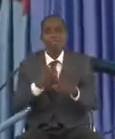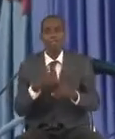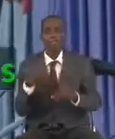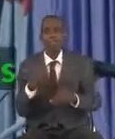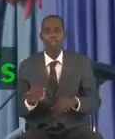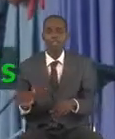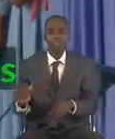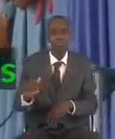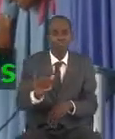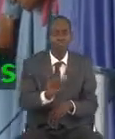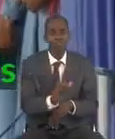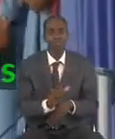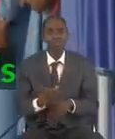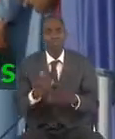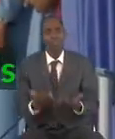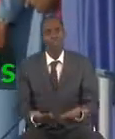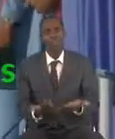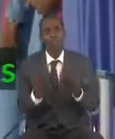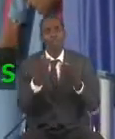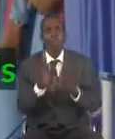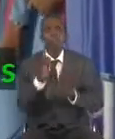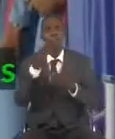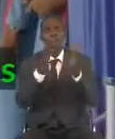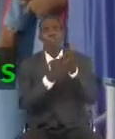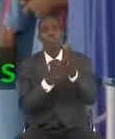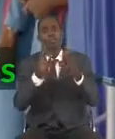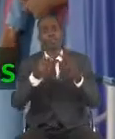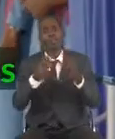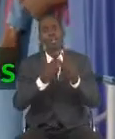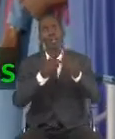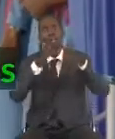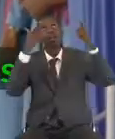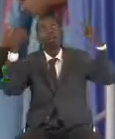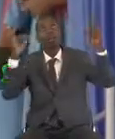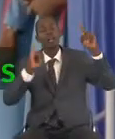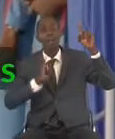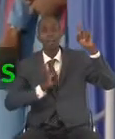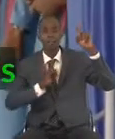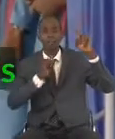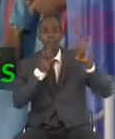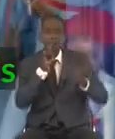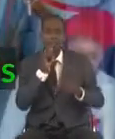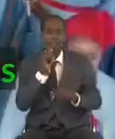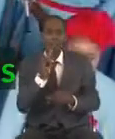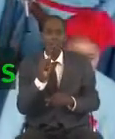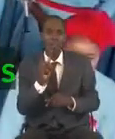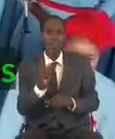harmony lift up praises to the great I Am.